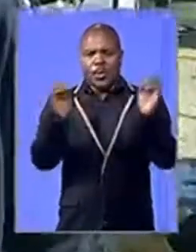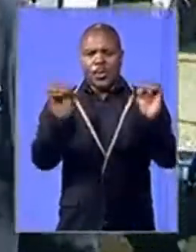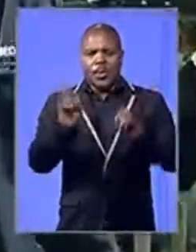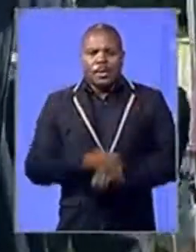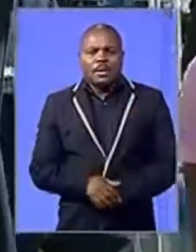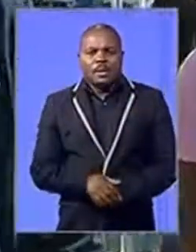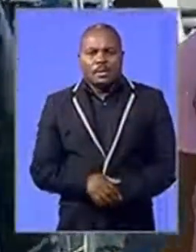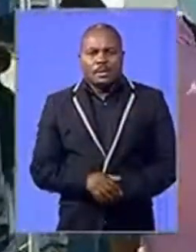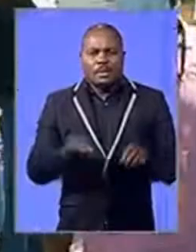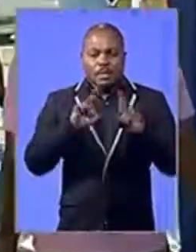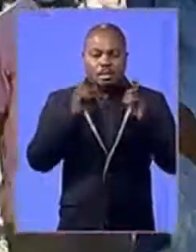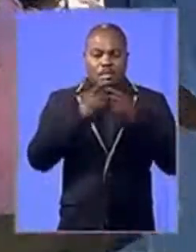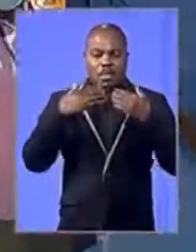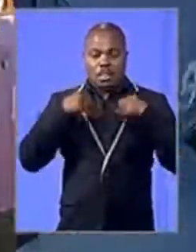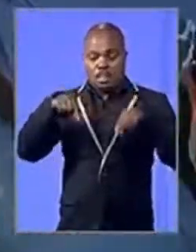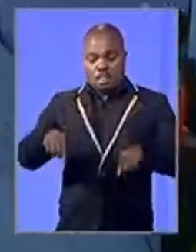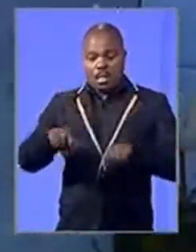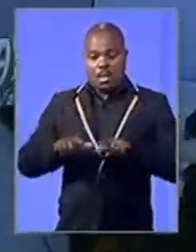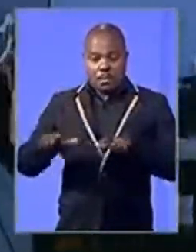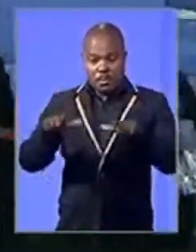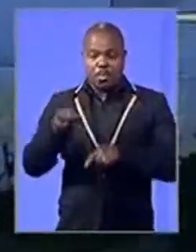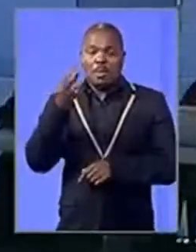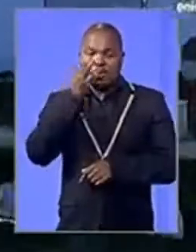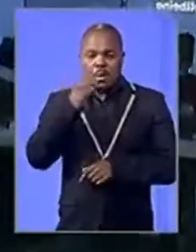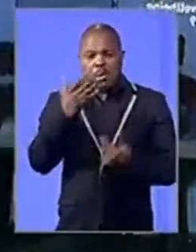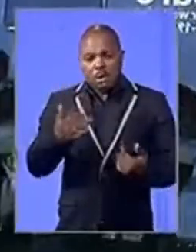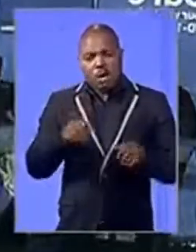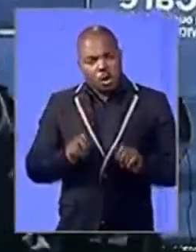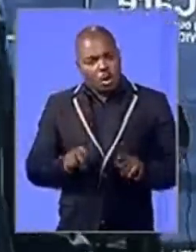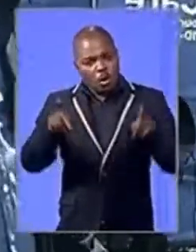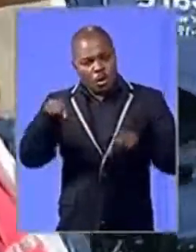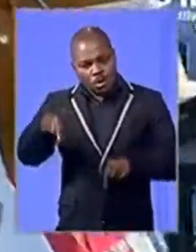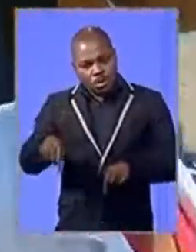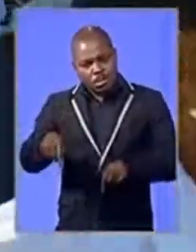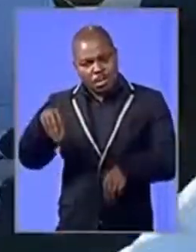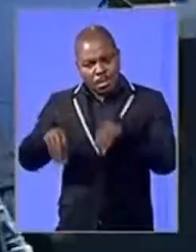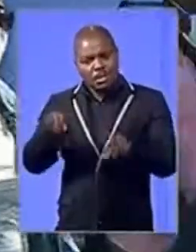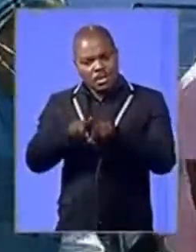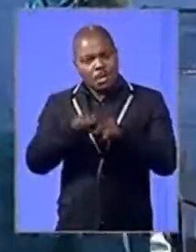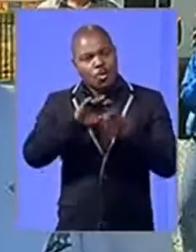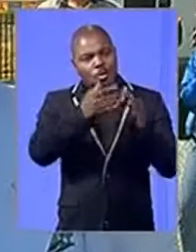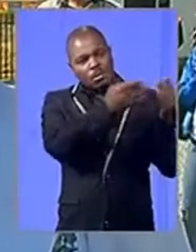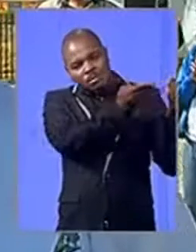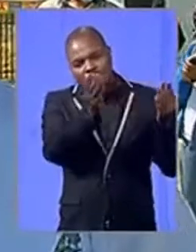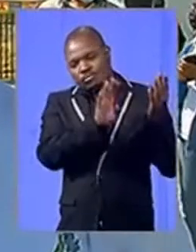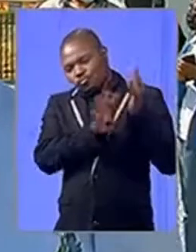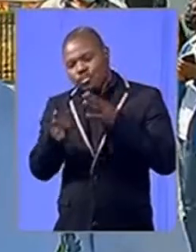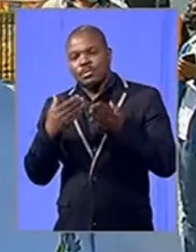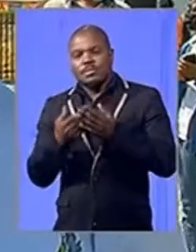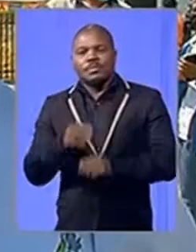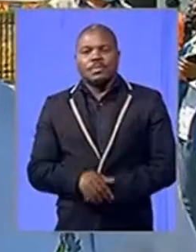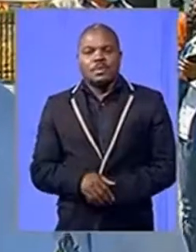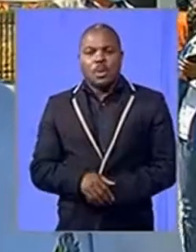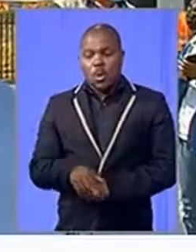Lefapha la bophelo la profensi le boletse ha le tla sebedisa sebaka sa ho enta sa morafo ho enta baahi ba motse. Ha re fetja ka